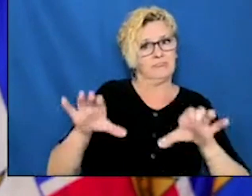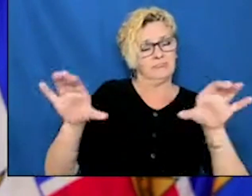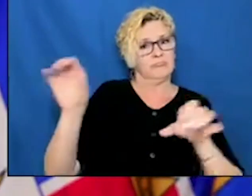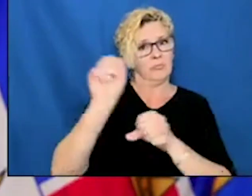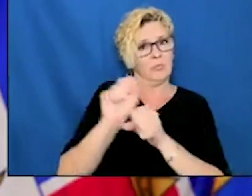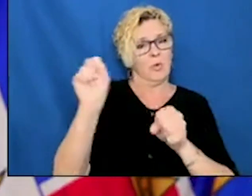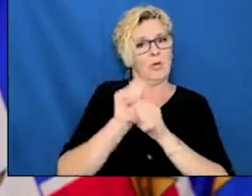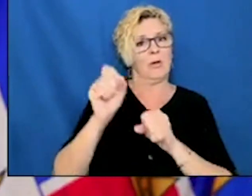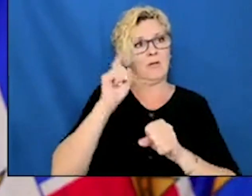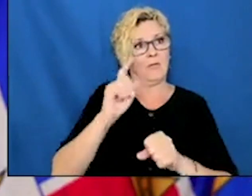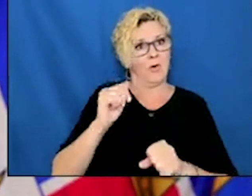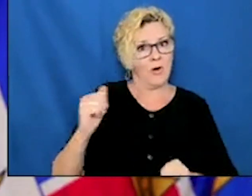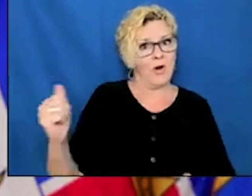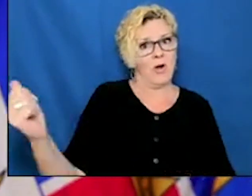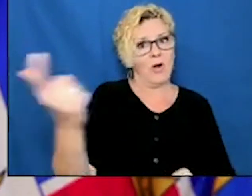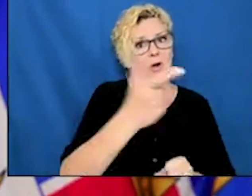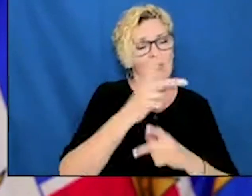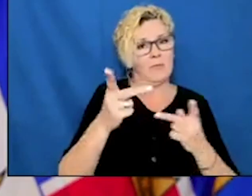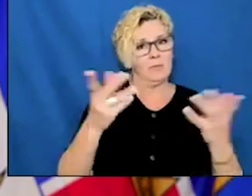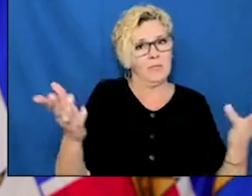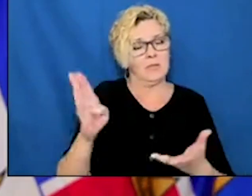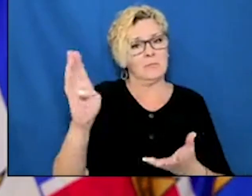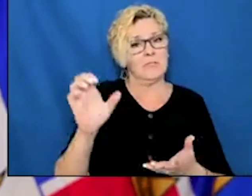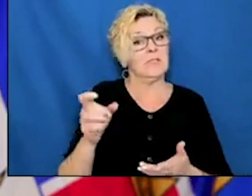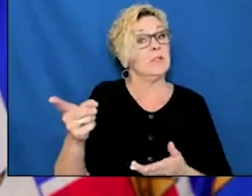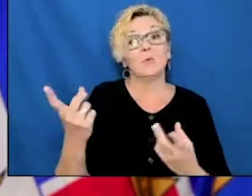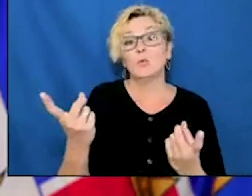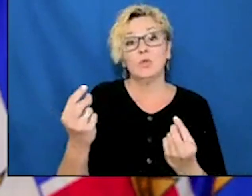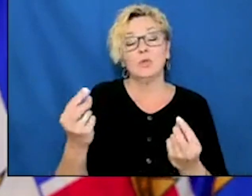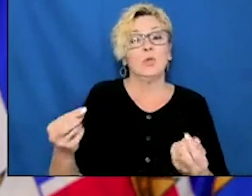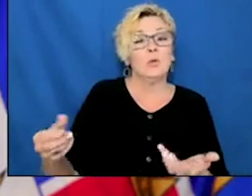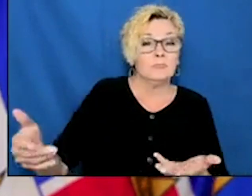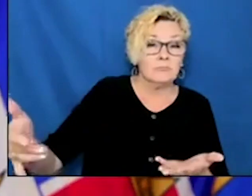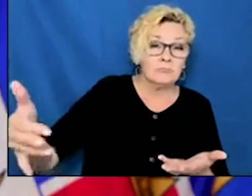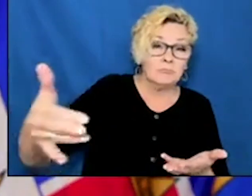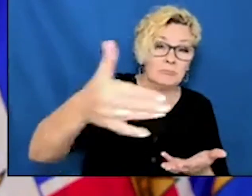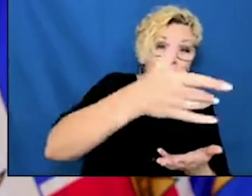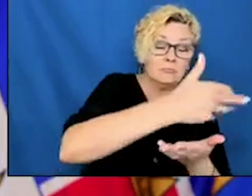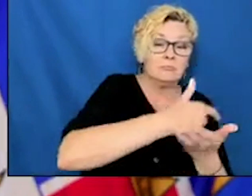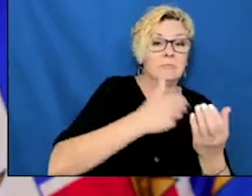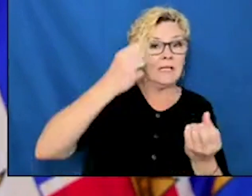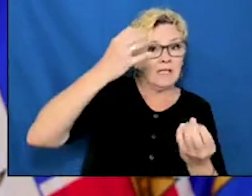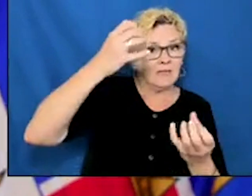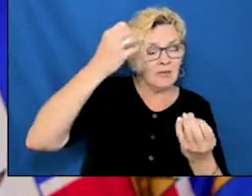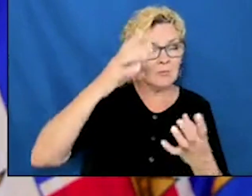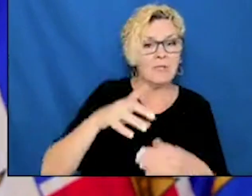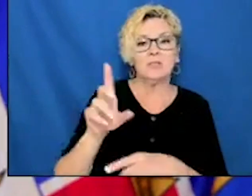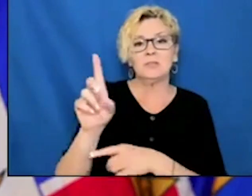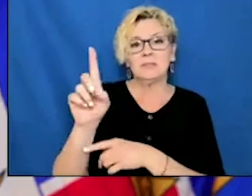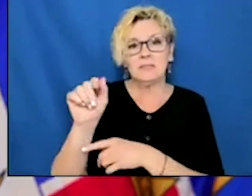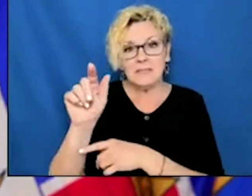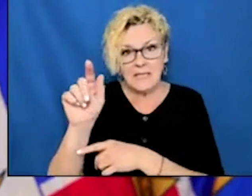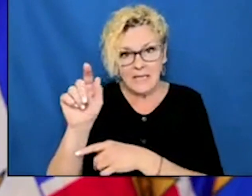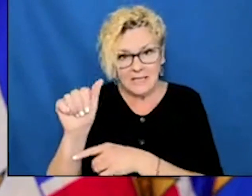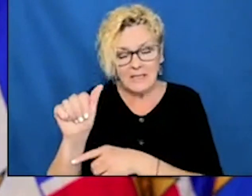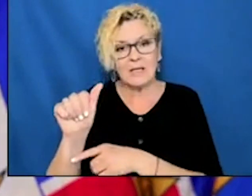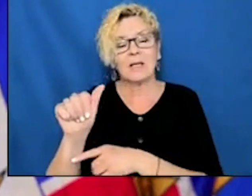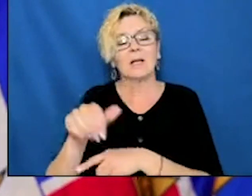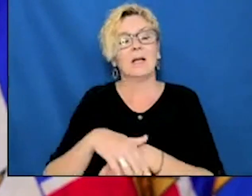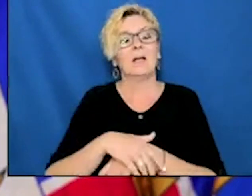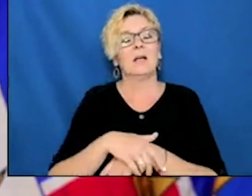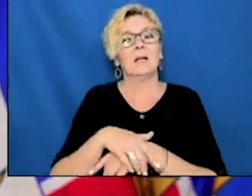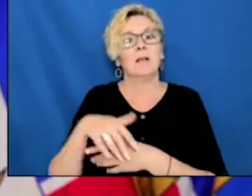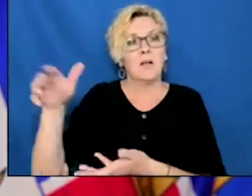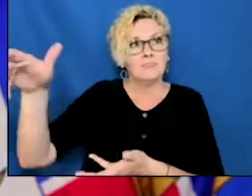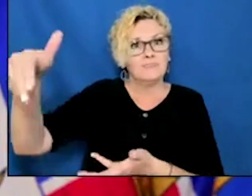to collate all of the surveillance data that's collected on an individual level from the public health